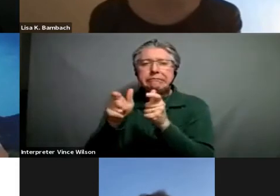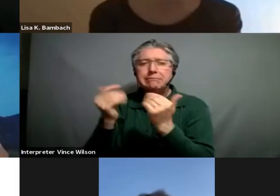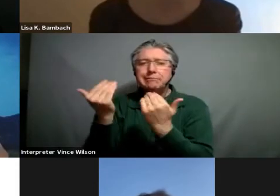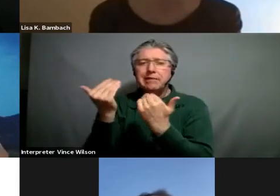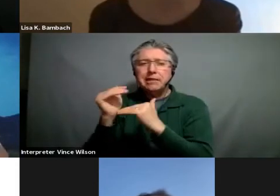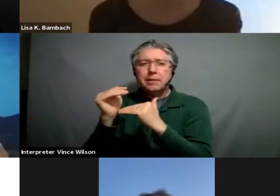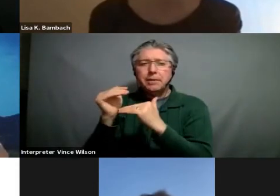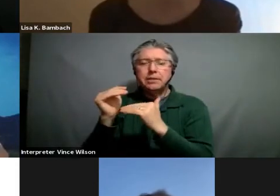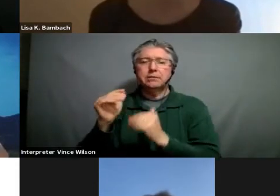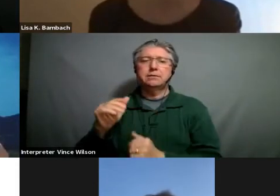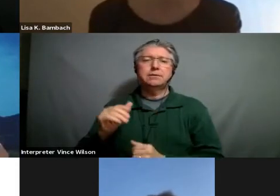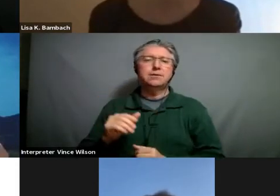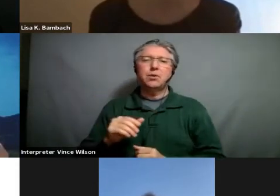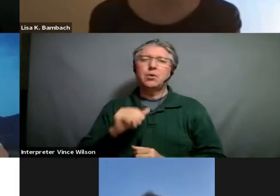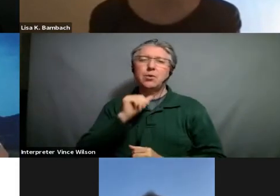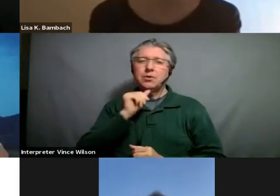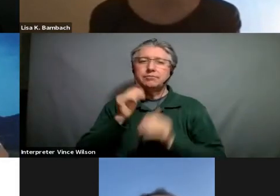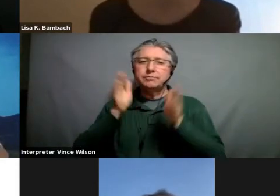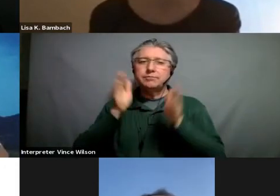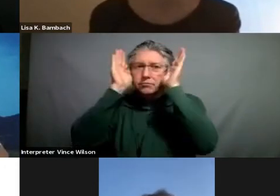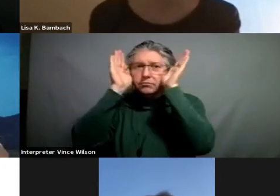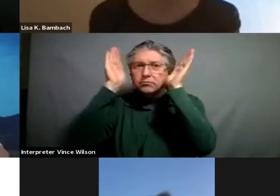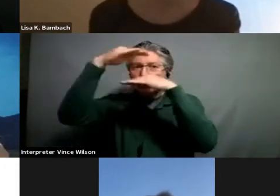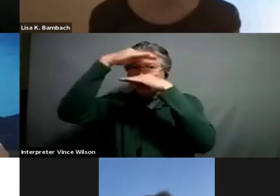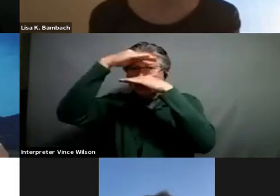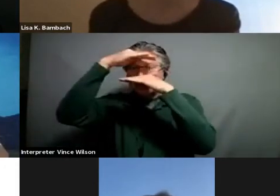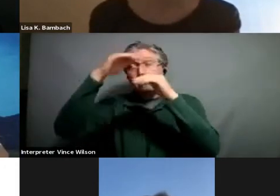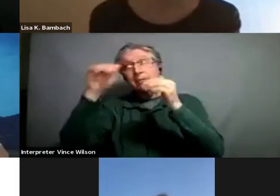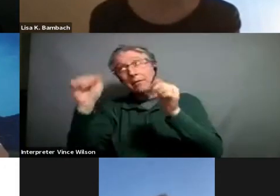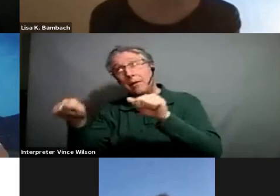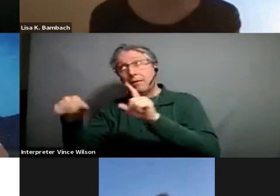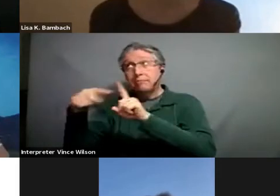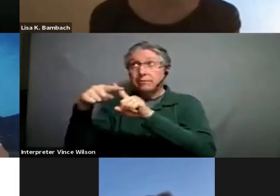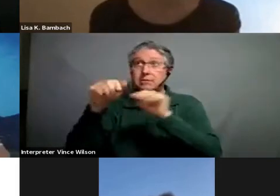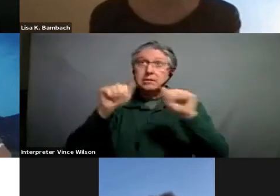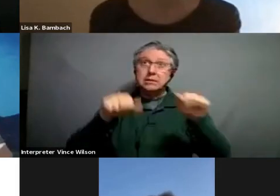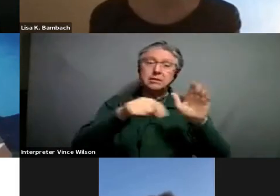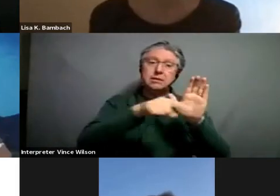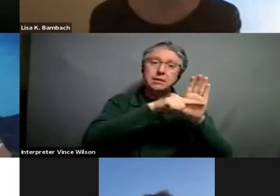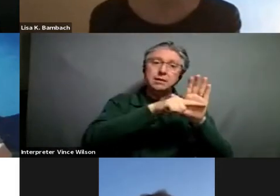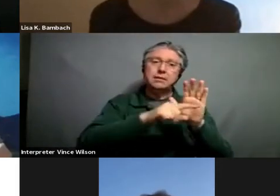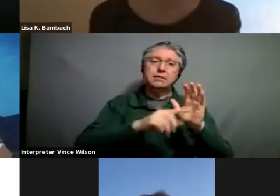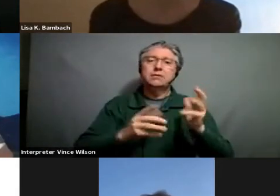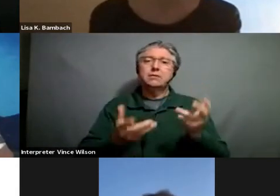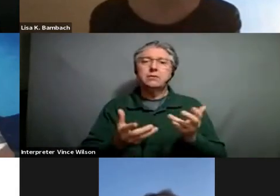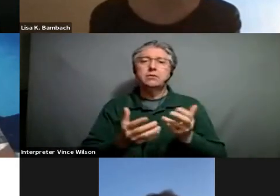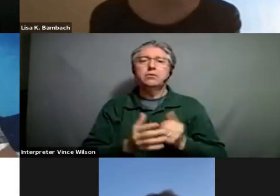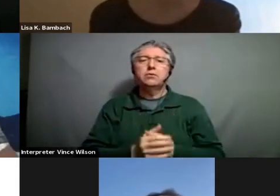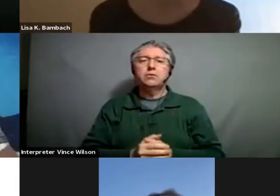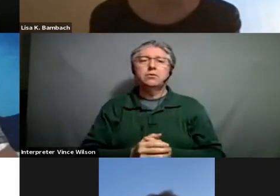very micro view, which is good and bad, I guess what I'm saying.